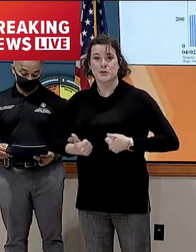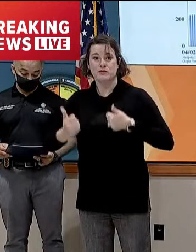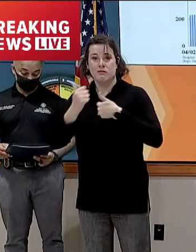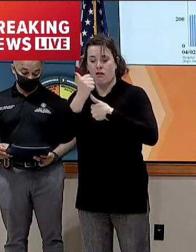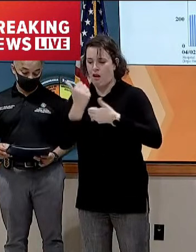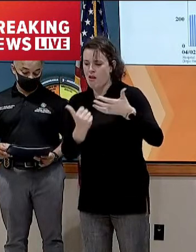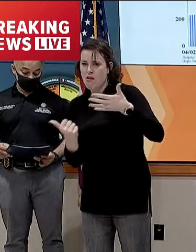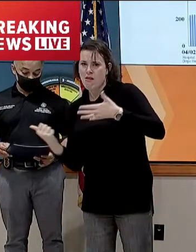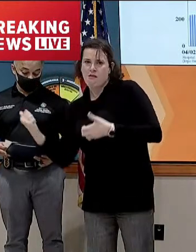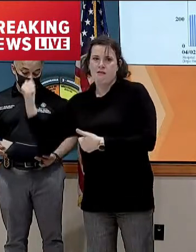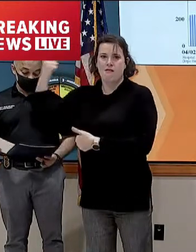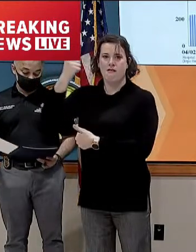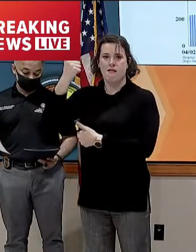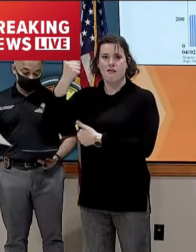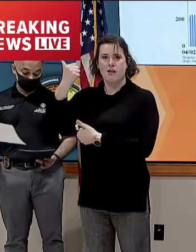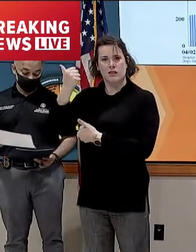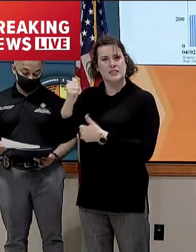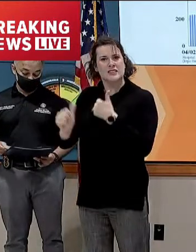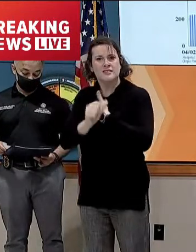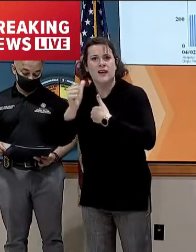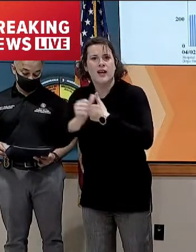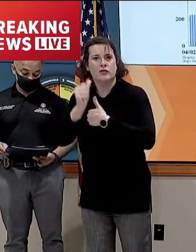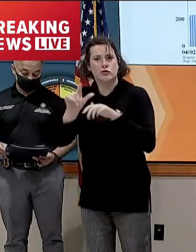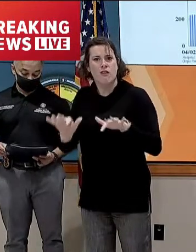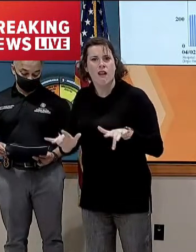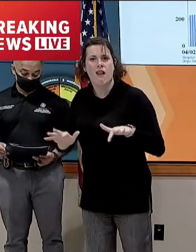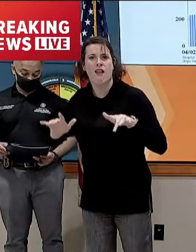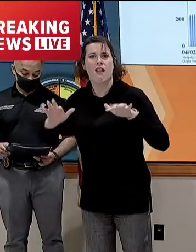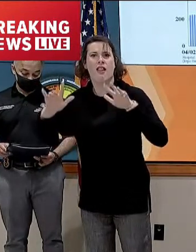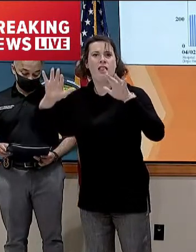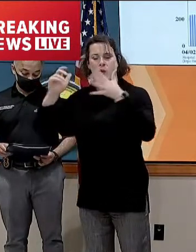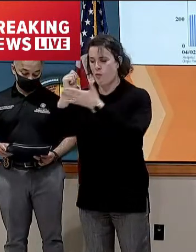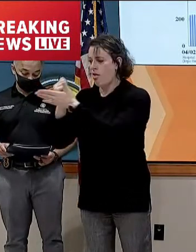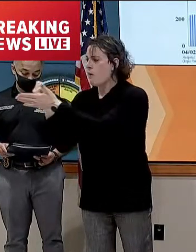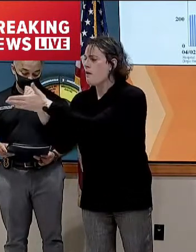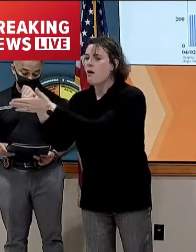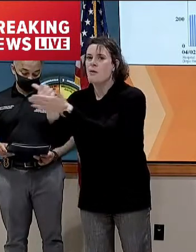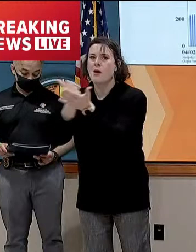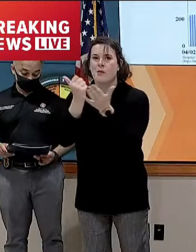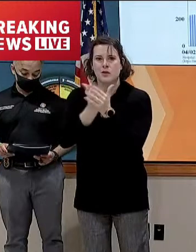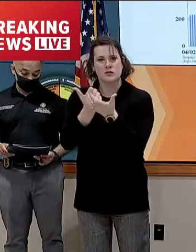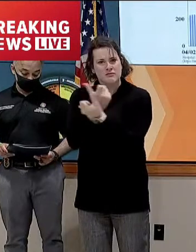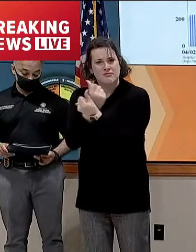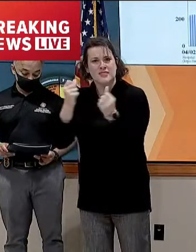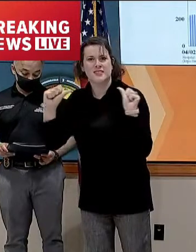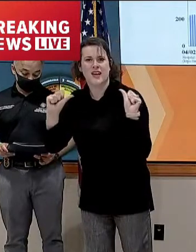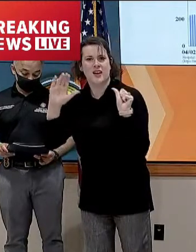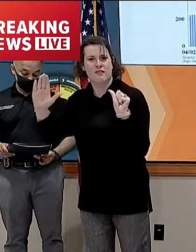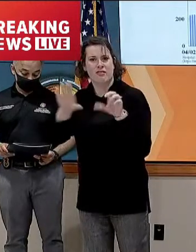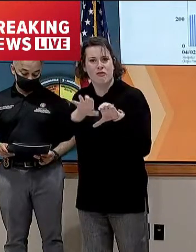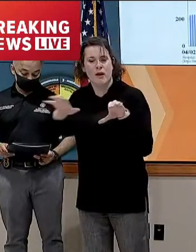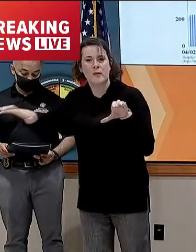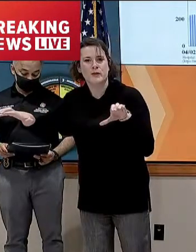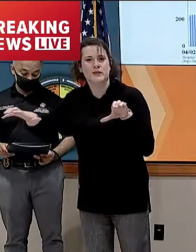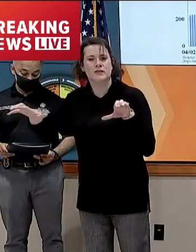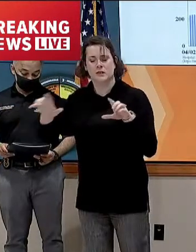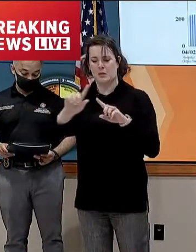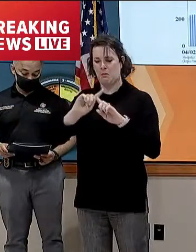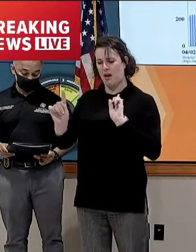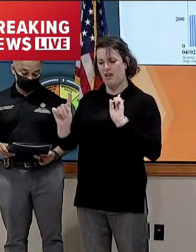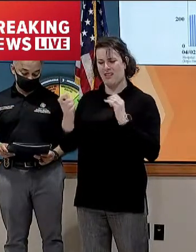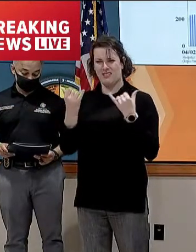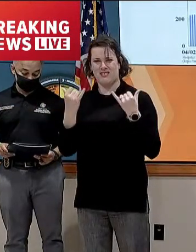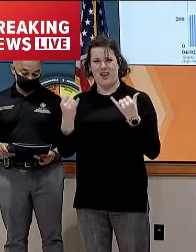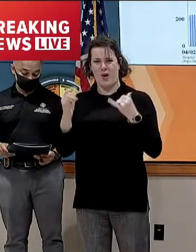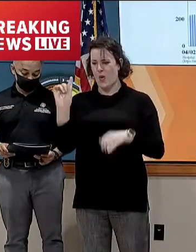and braved dangerous floodwaters during Hurricane Harvey to rescue their stranded neighbors. Where are